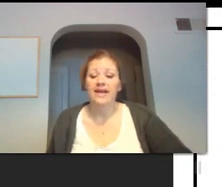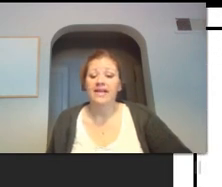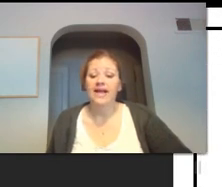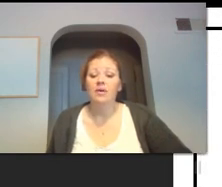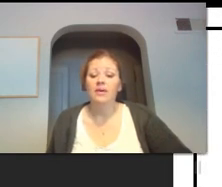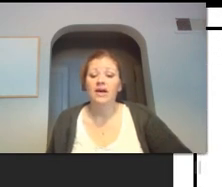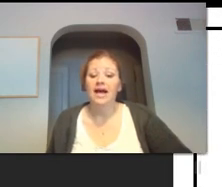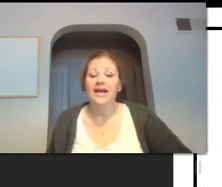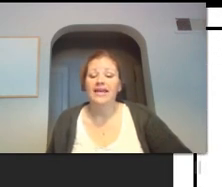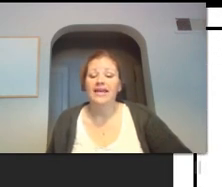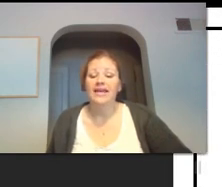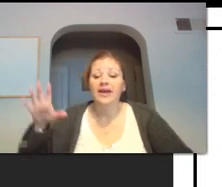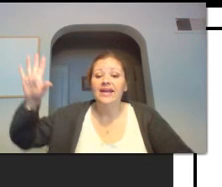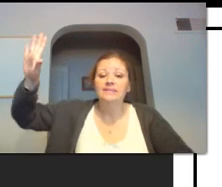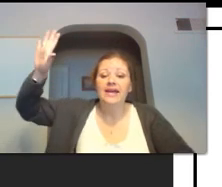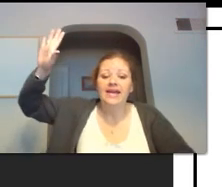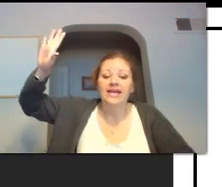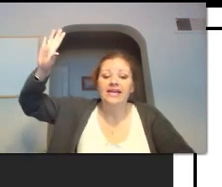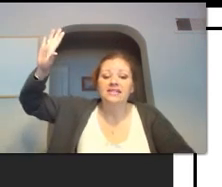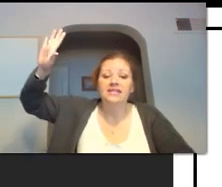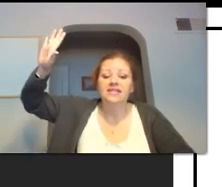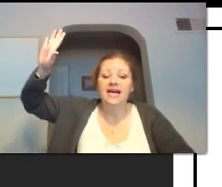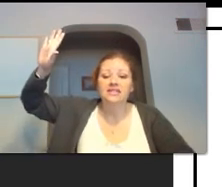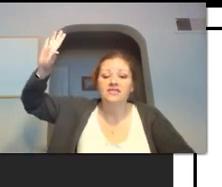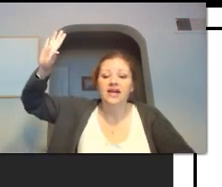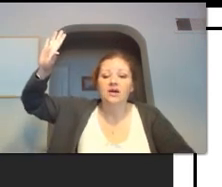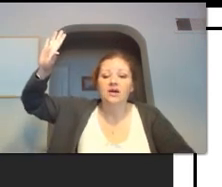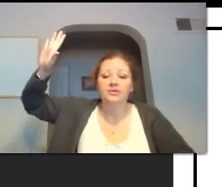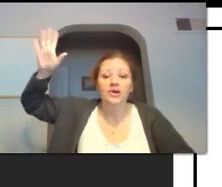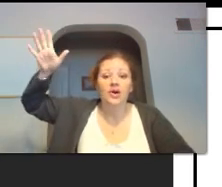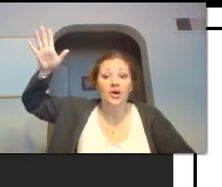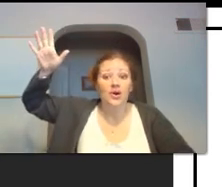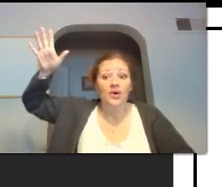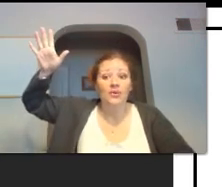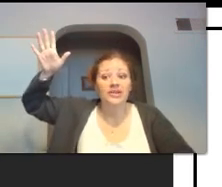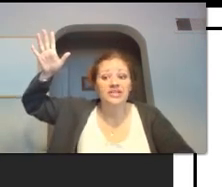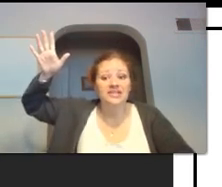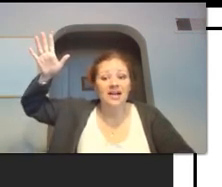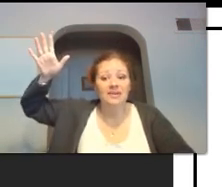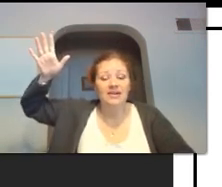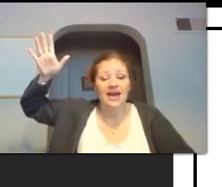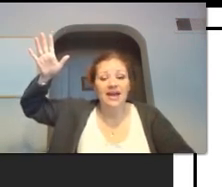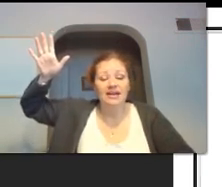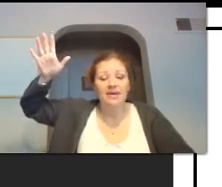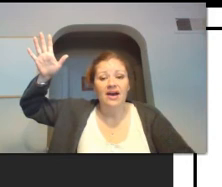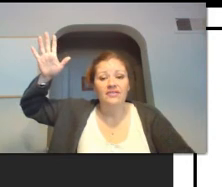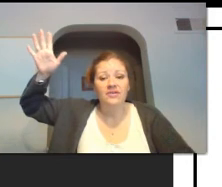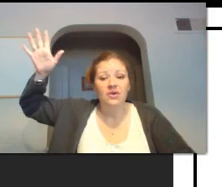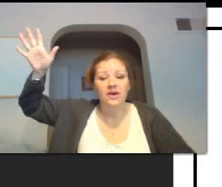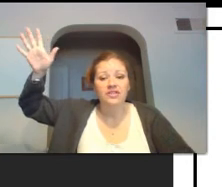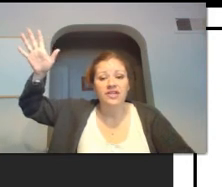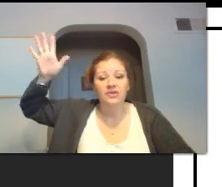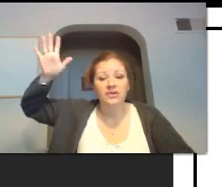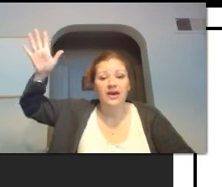If I need help, I can raise my hand and ask for help. We just talked about that, about how if you